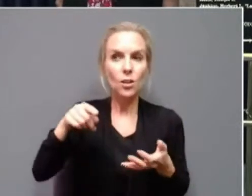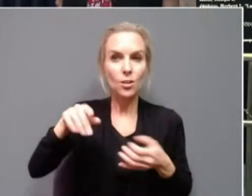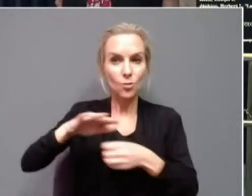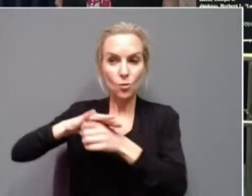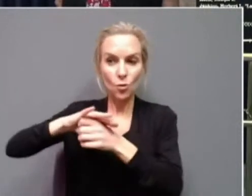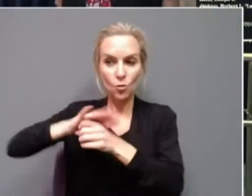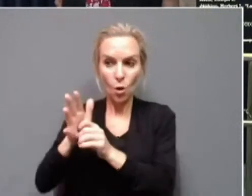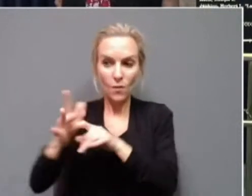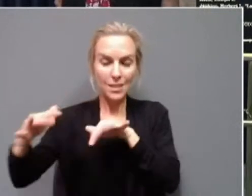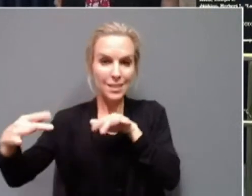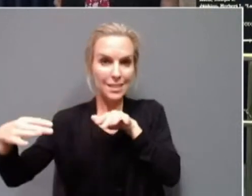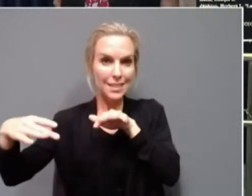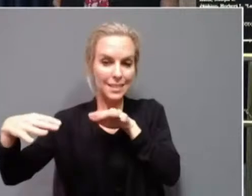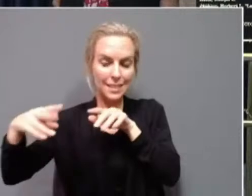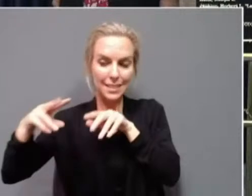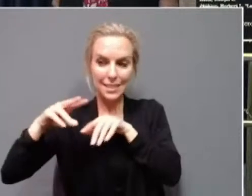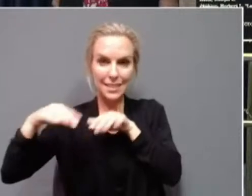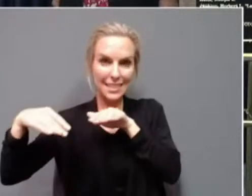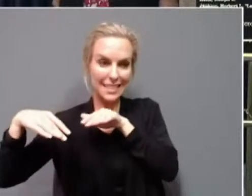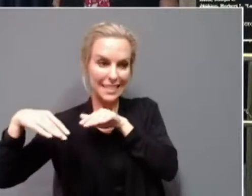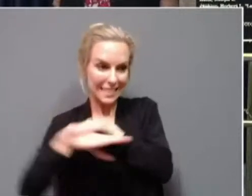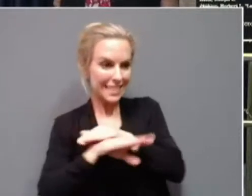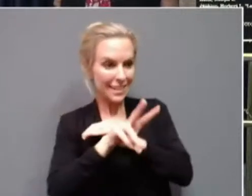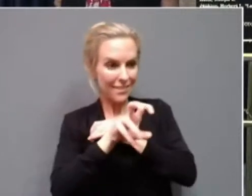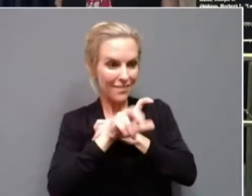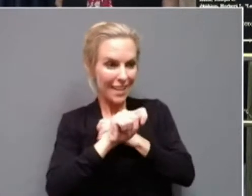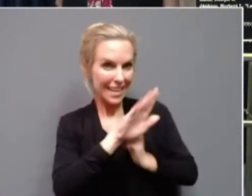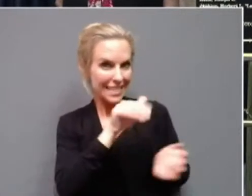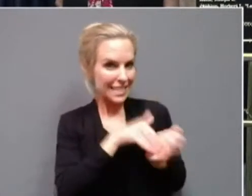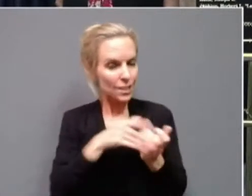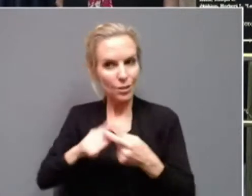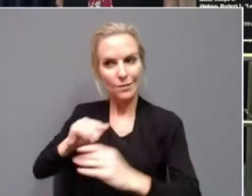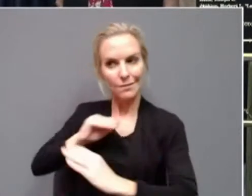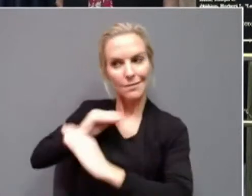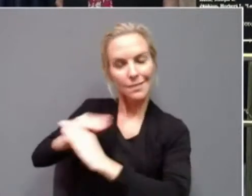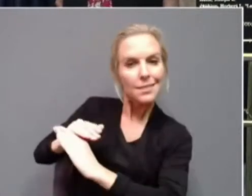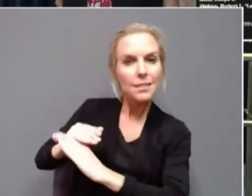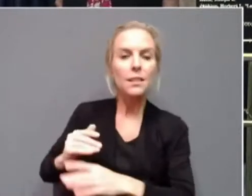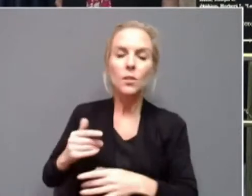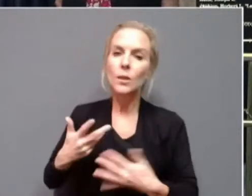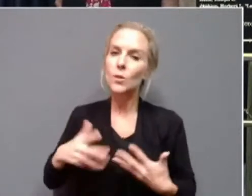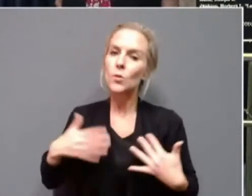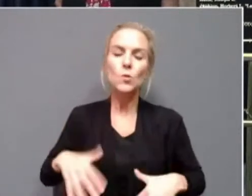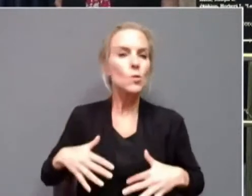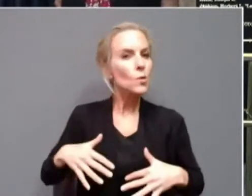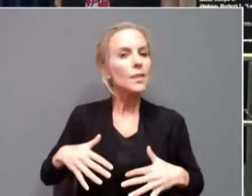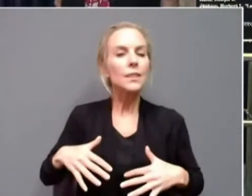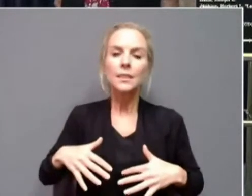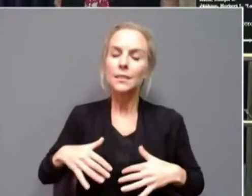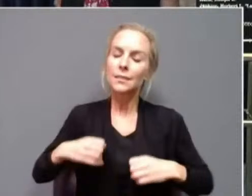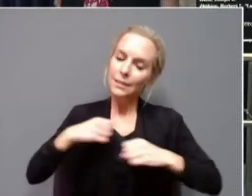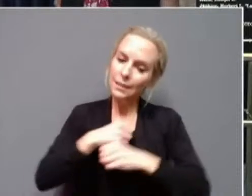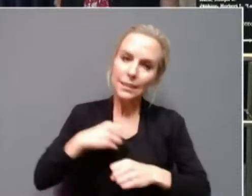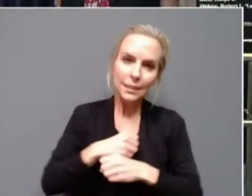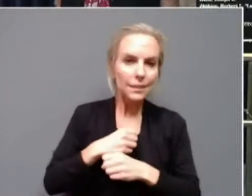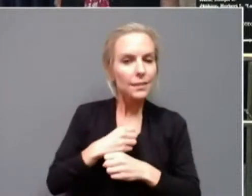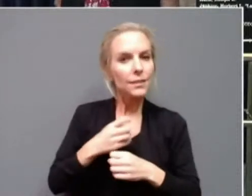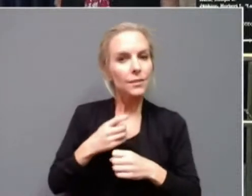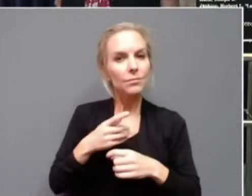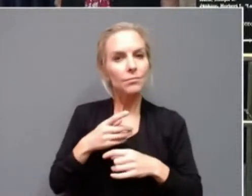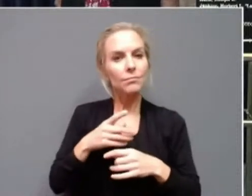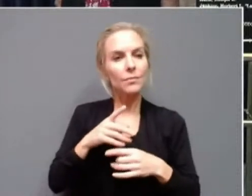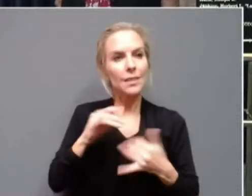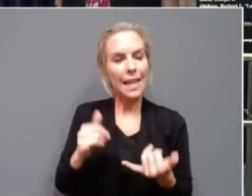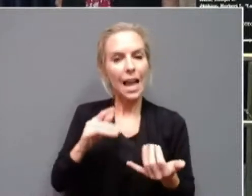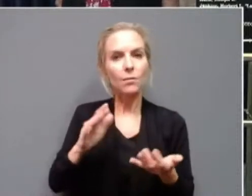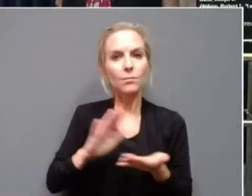and then as we had to endure and come out on the other side and start the vaccination